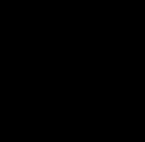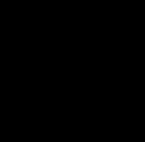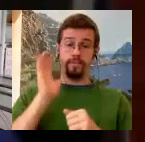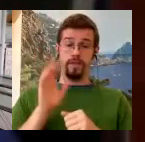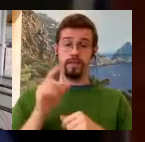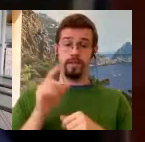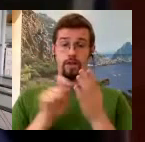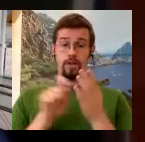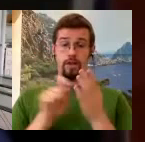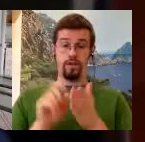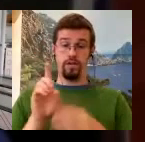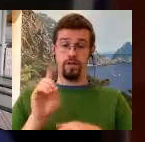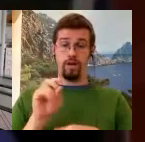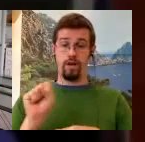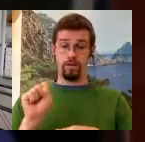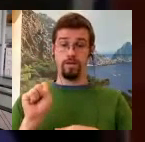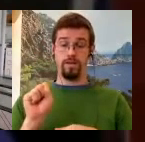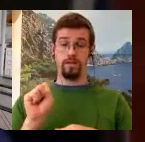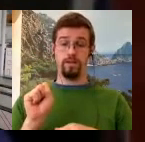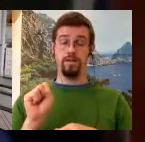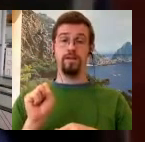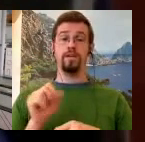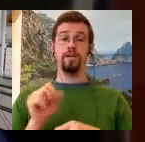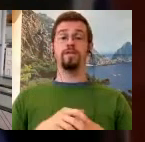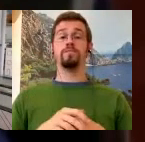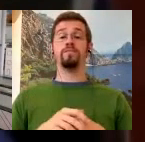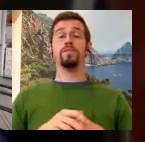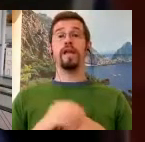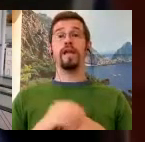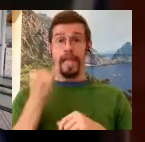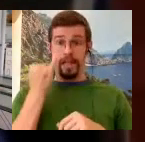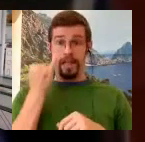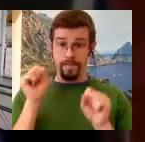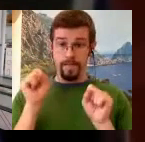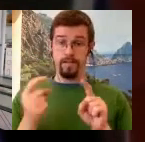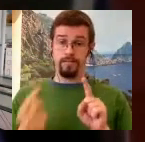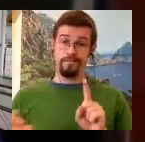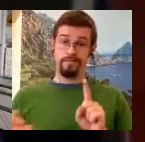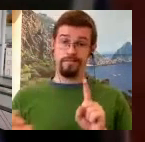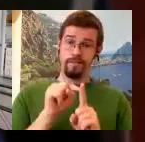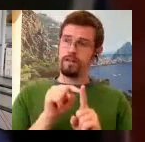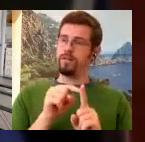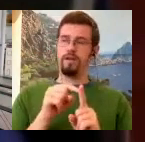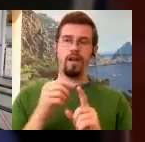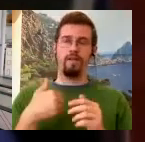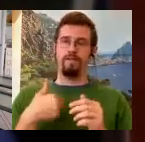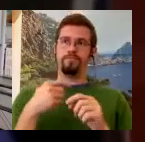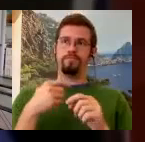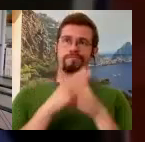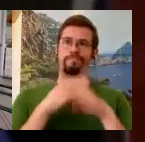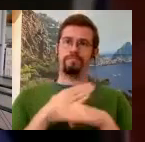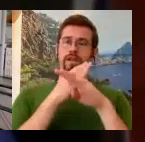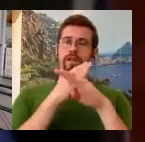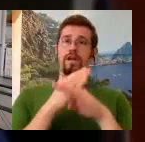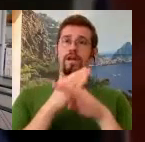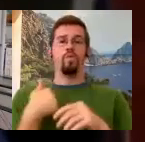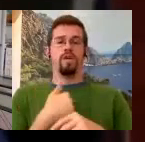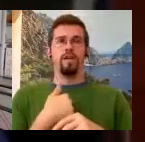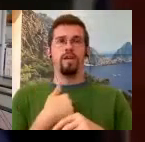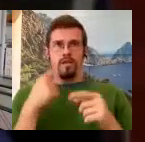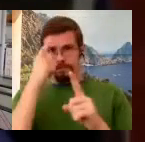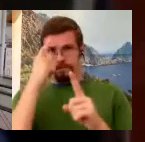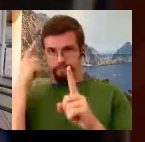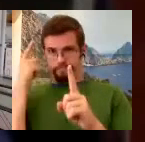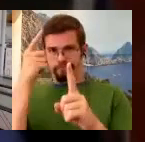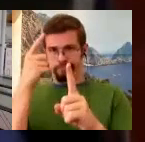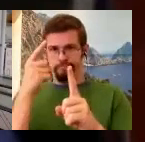that. Other things keep coming in the way, but we will get there with real keyboarding once again for sign writing. Some people may prefer to keep with the drag